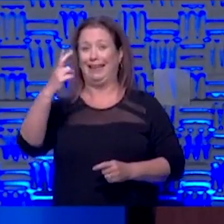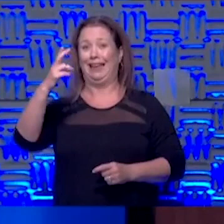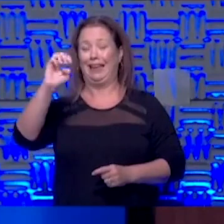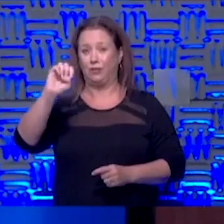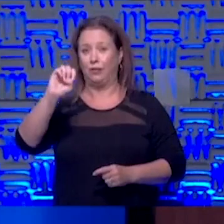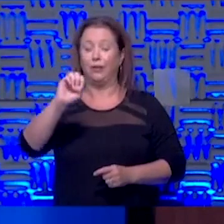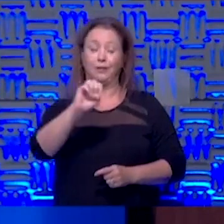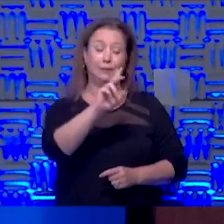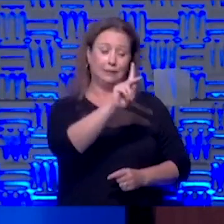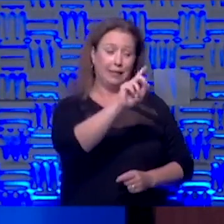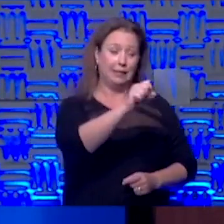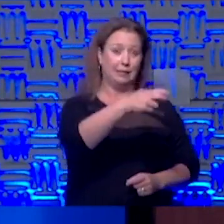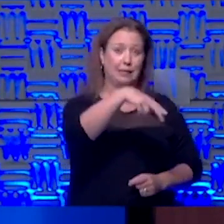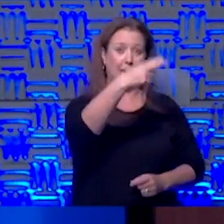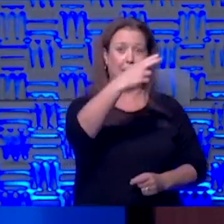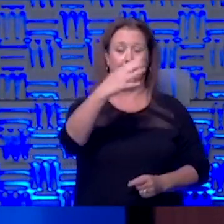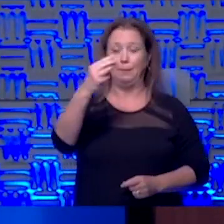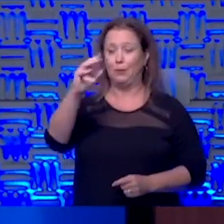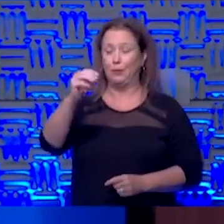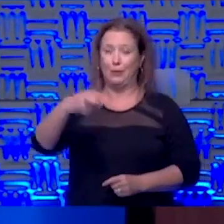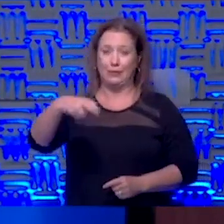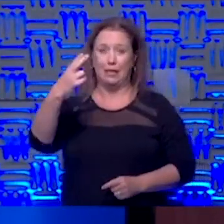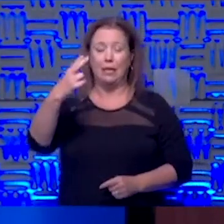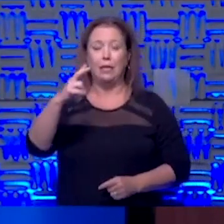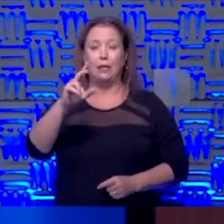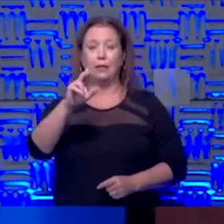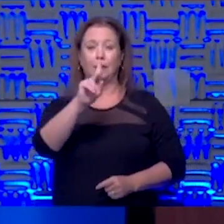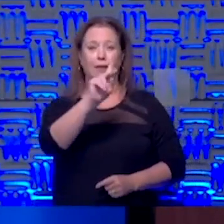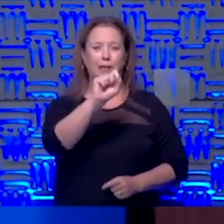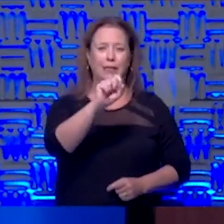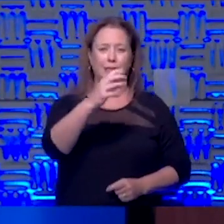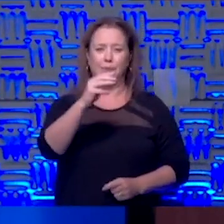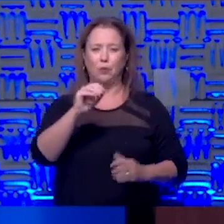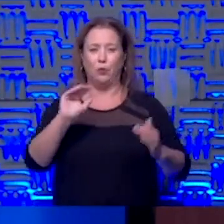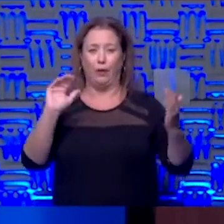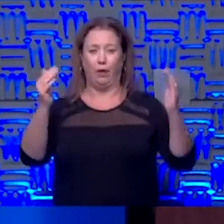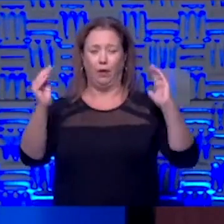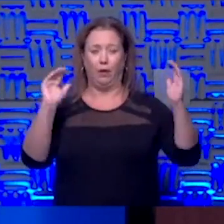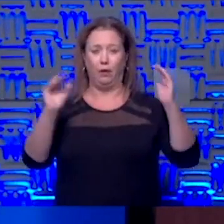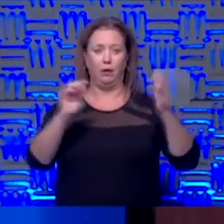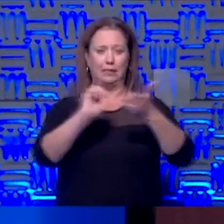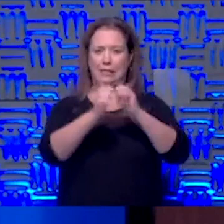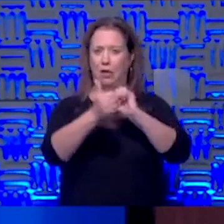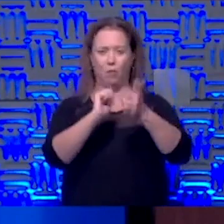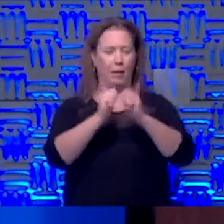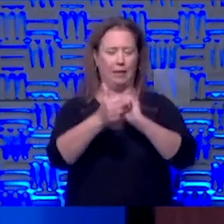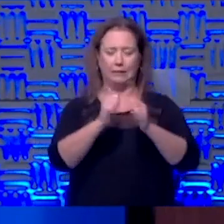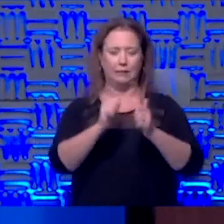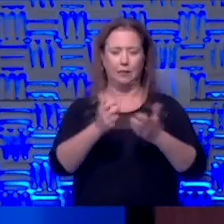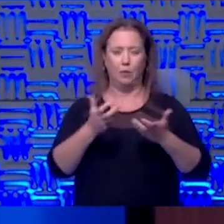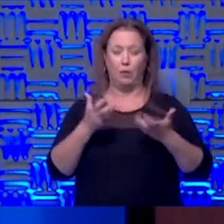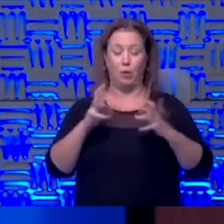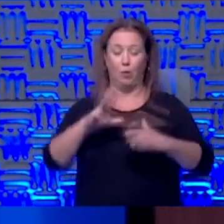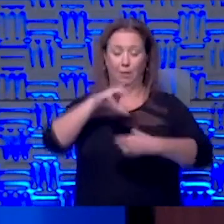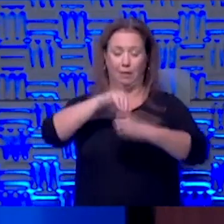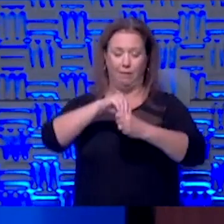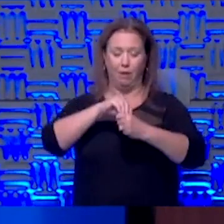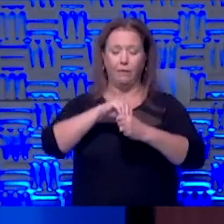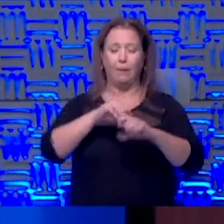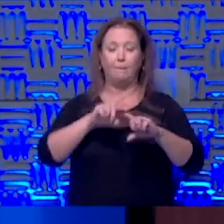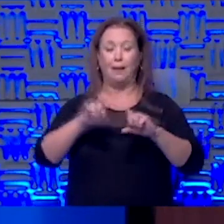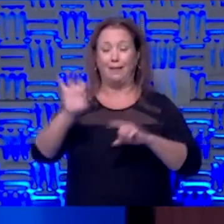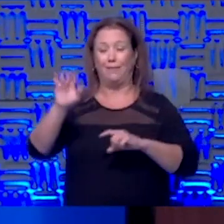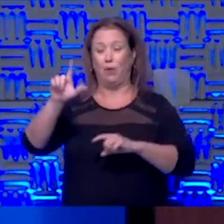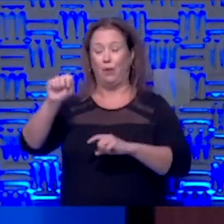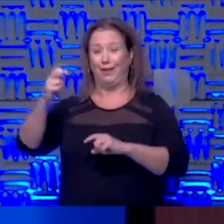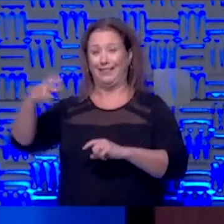high in Kansas as well, very high in Missouri as well. I mean, Kansas and Missouri kind of neck and neck on that one, not a race you want to be in. And but Florida